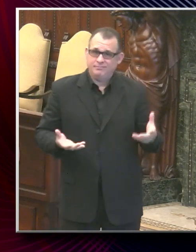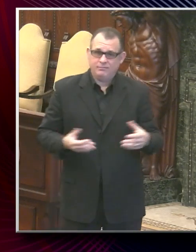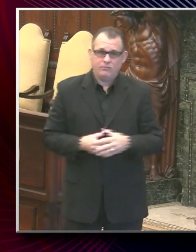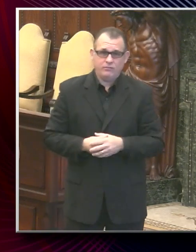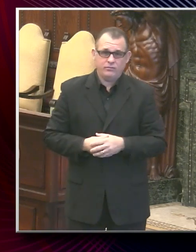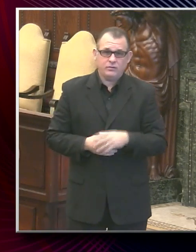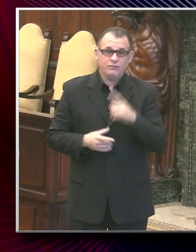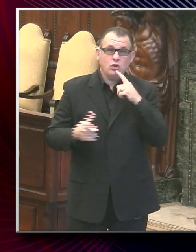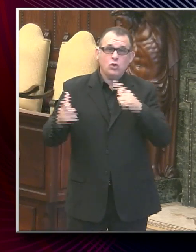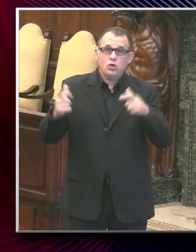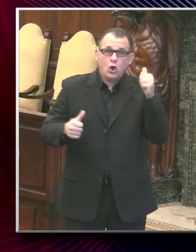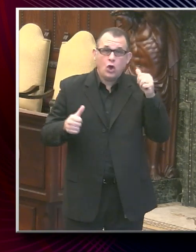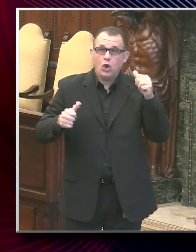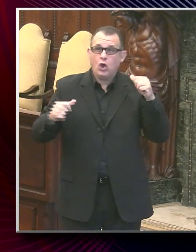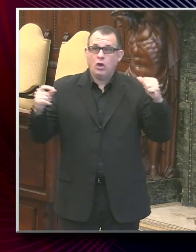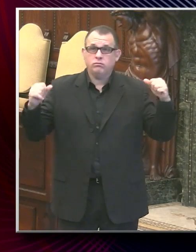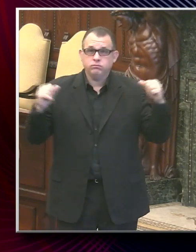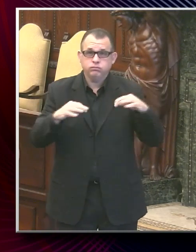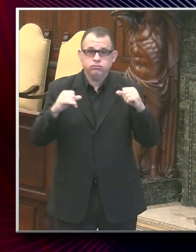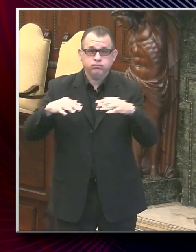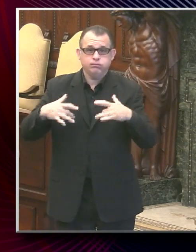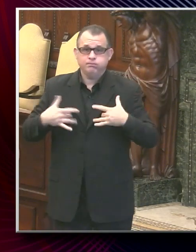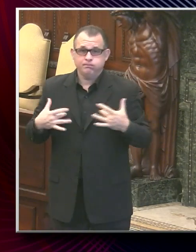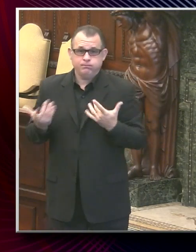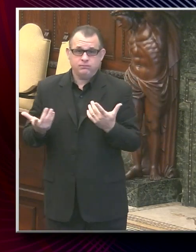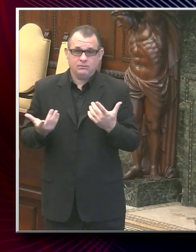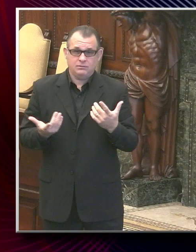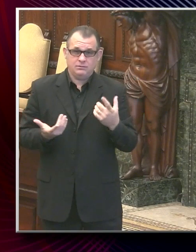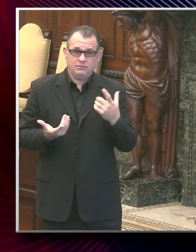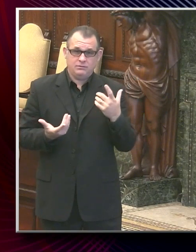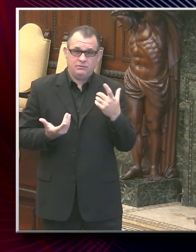groups in this resurgent time